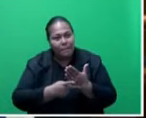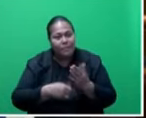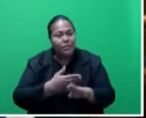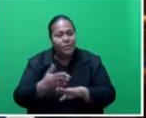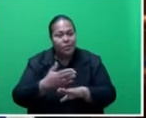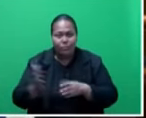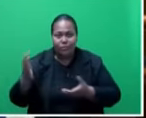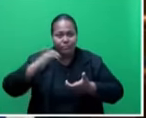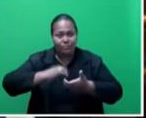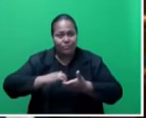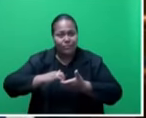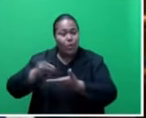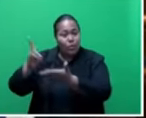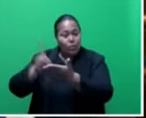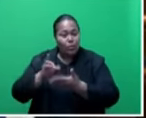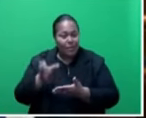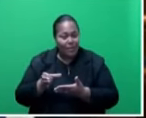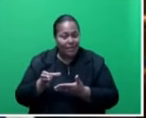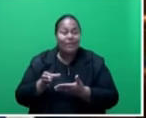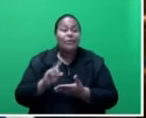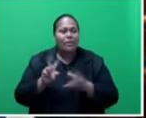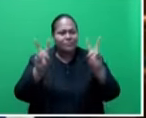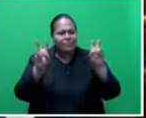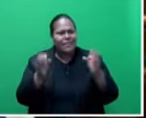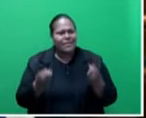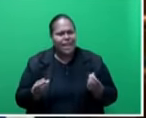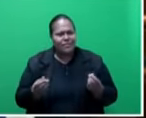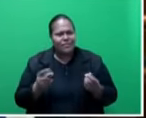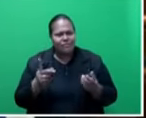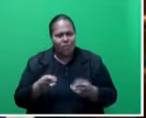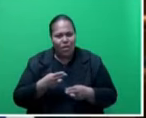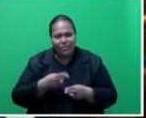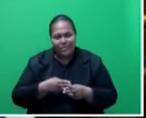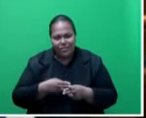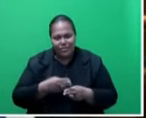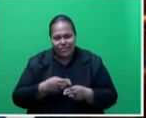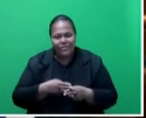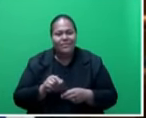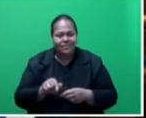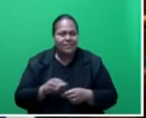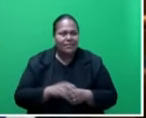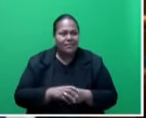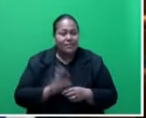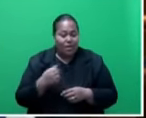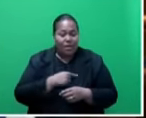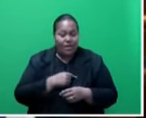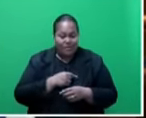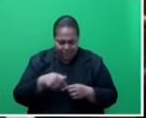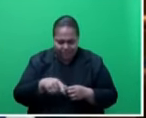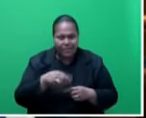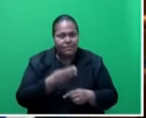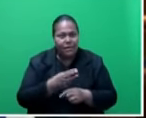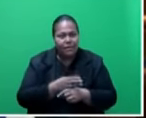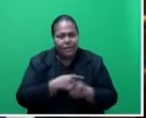donors called Cash for Cultivation. Mr. Speaker, say, later this week we will be announcing this new program of Cash for Cultivation,